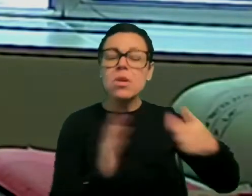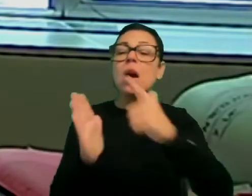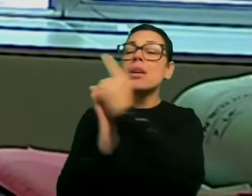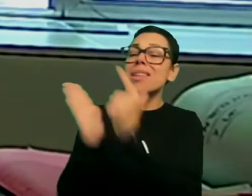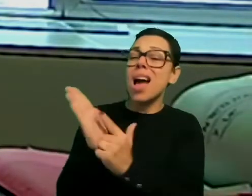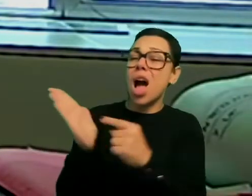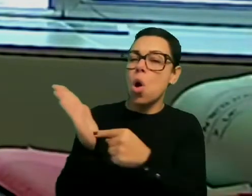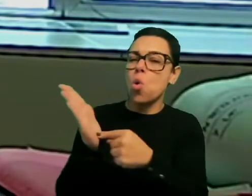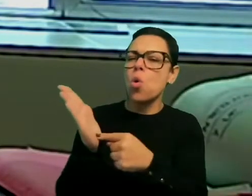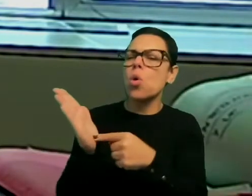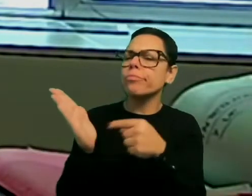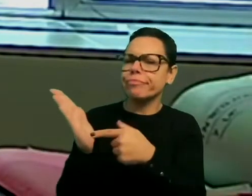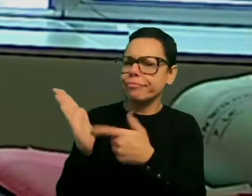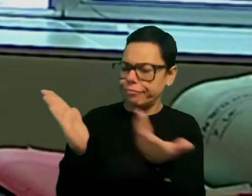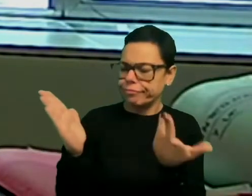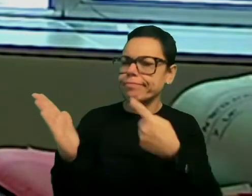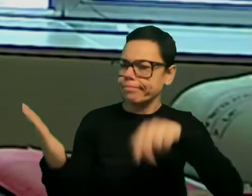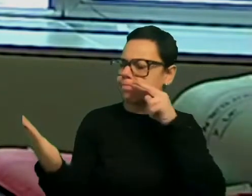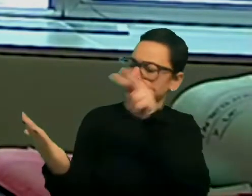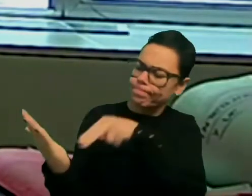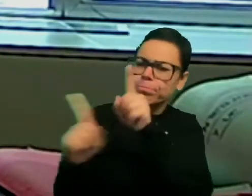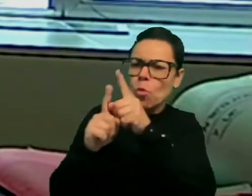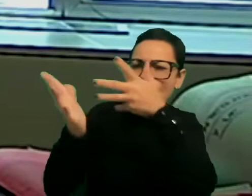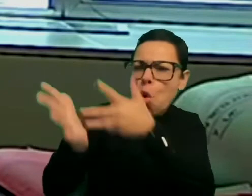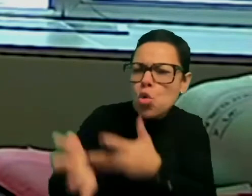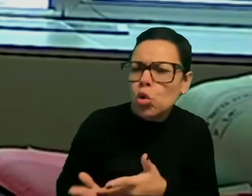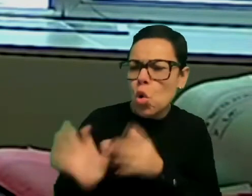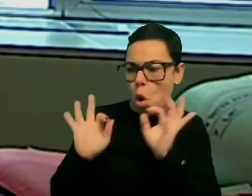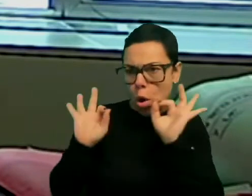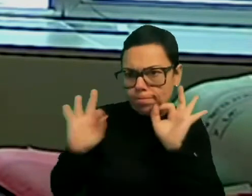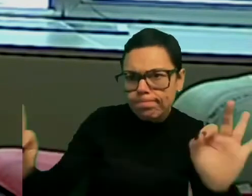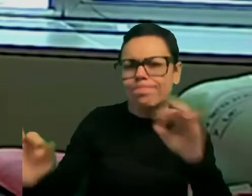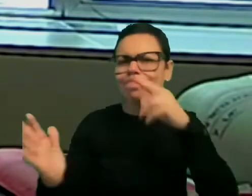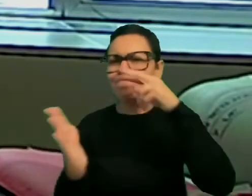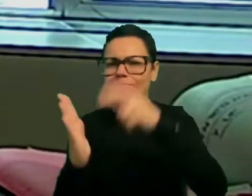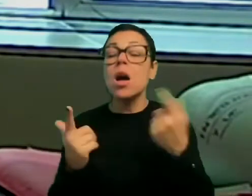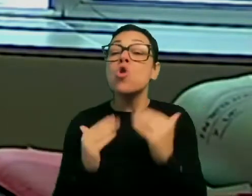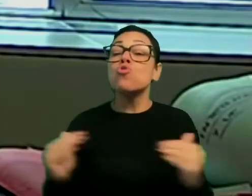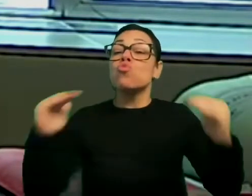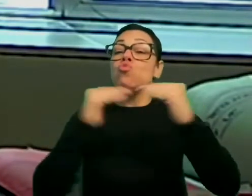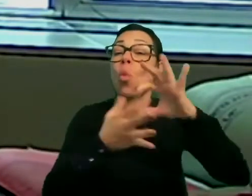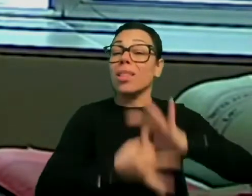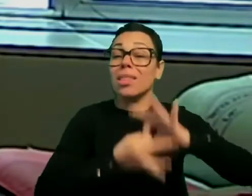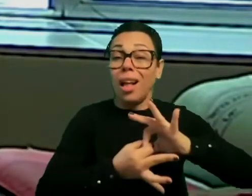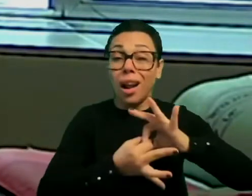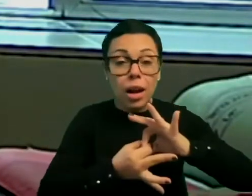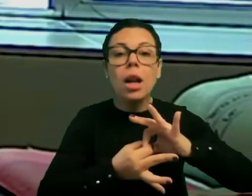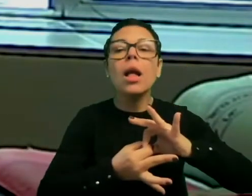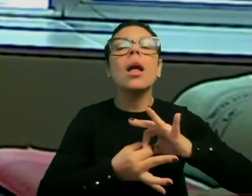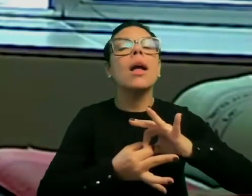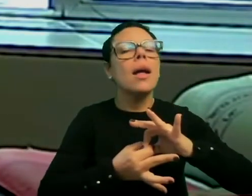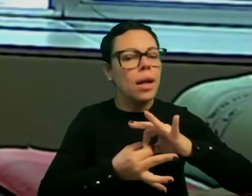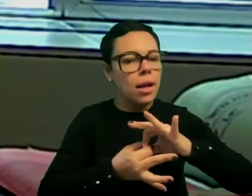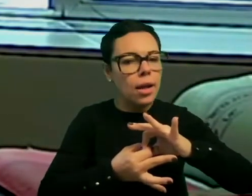do not deal directly with gender equality, but we do try to lay a proper